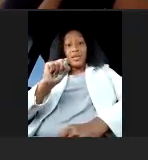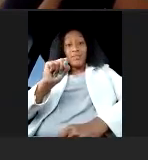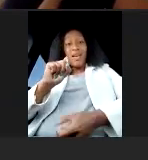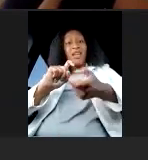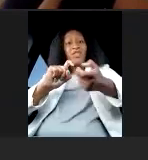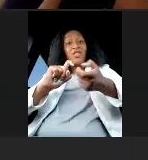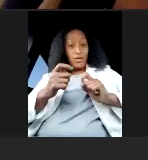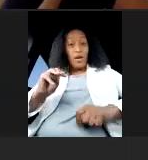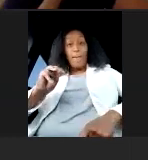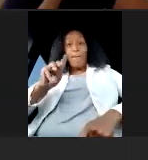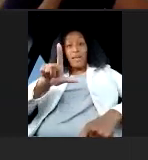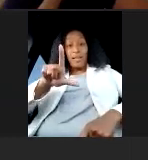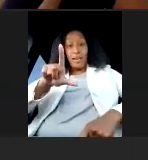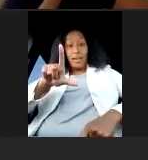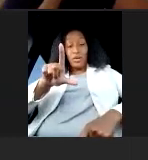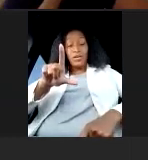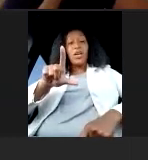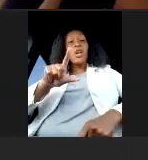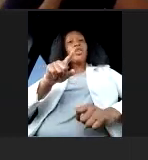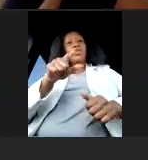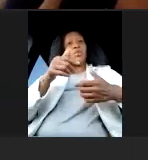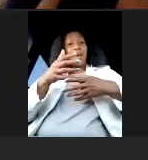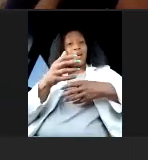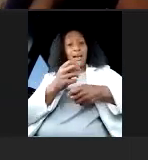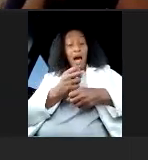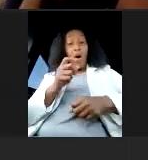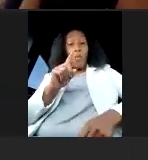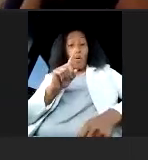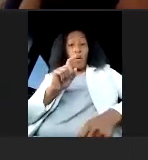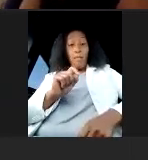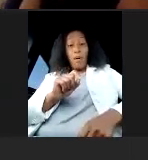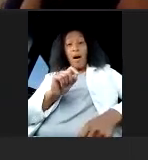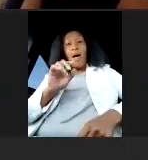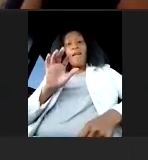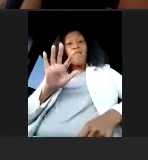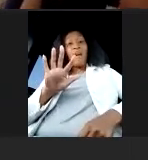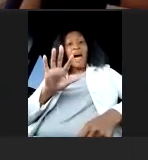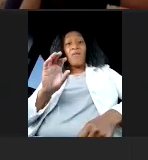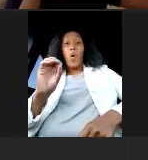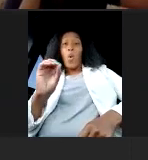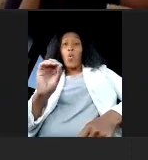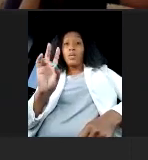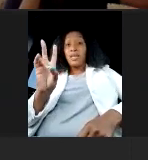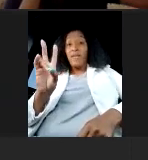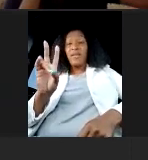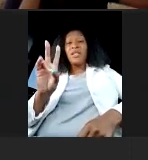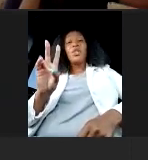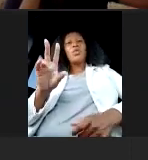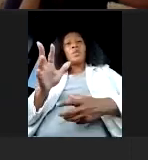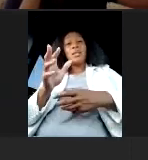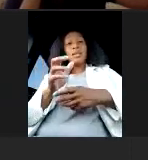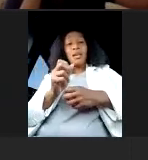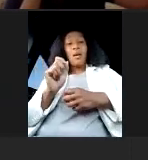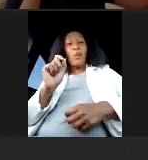by 1.057, you'll get 0.946 liters. And then you multiply